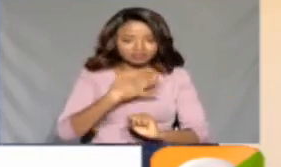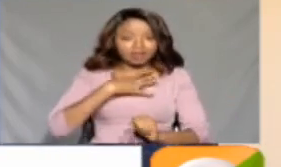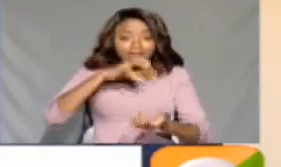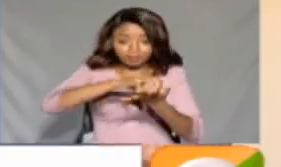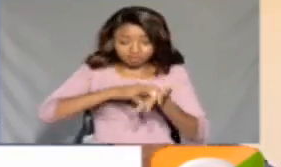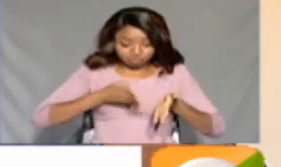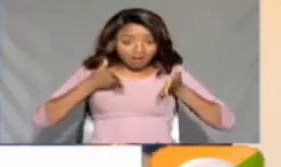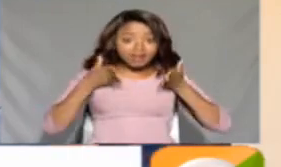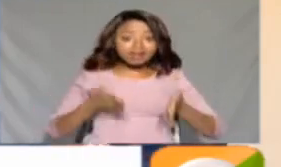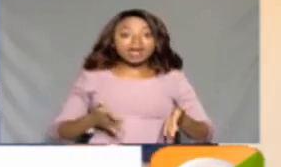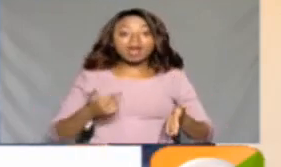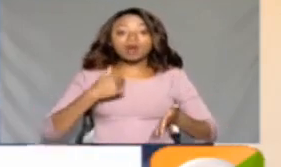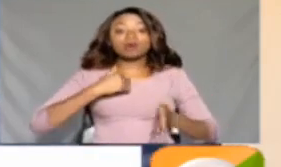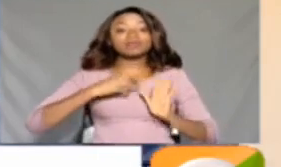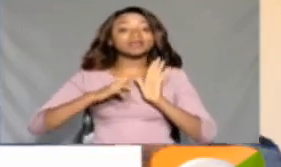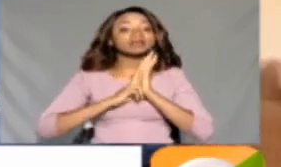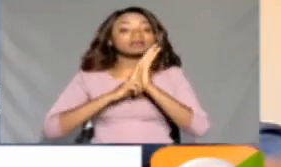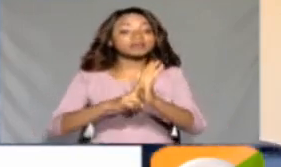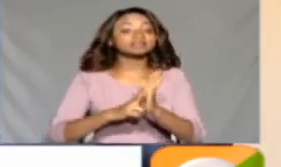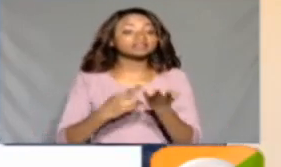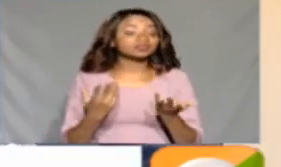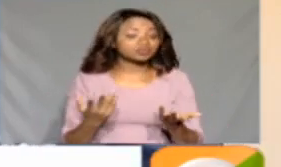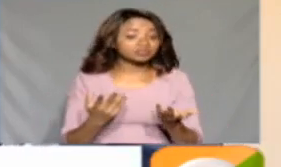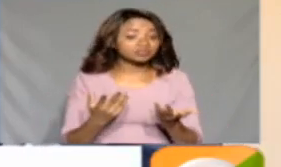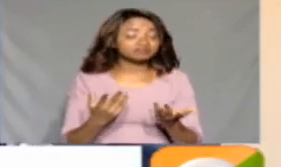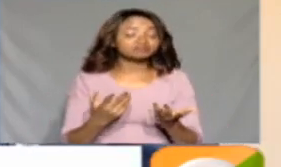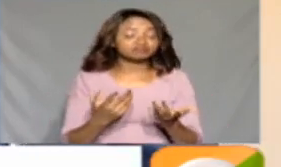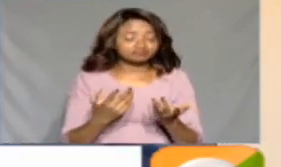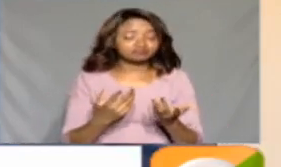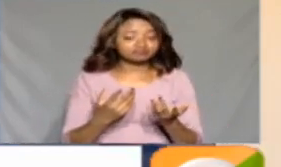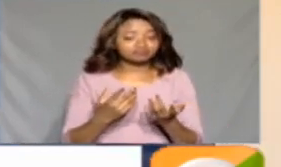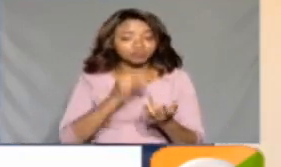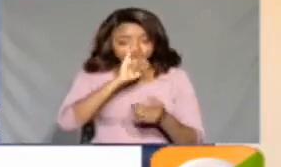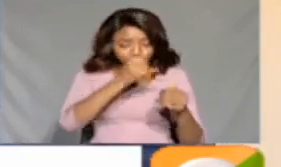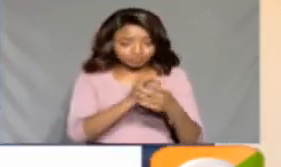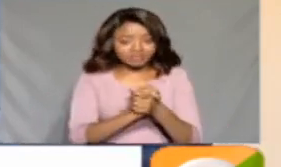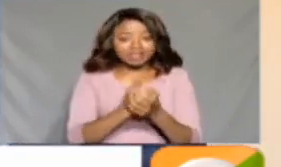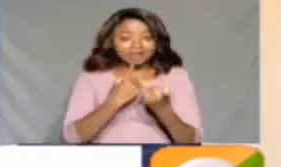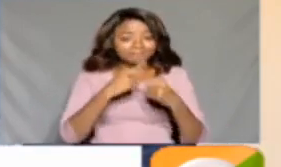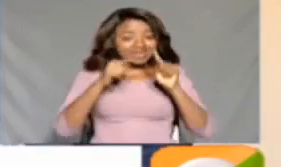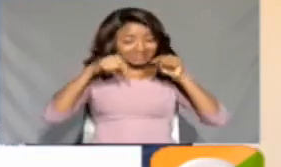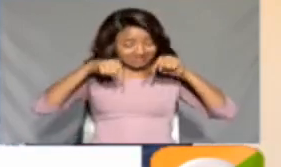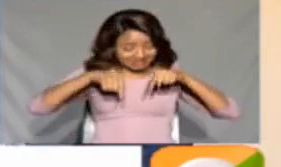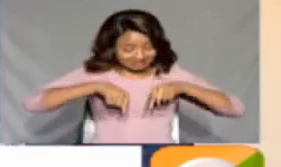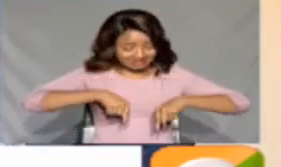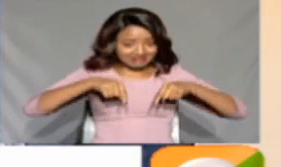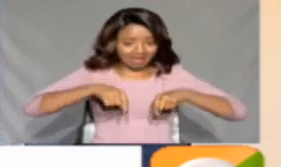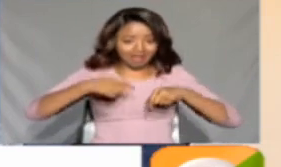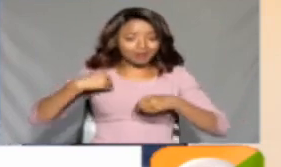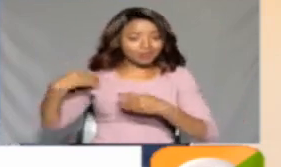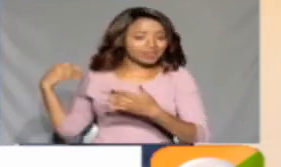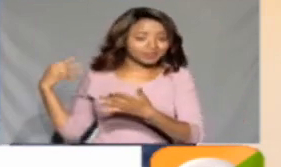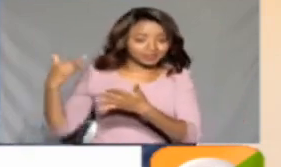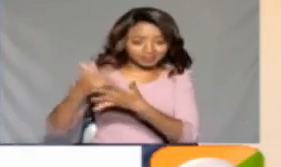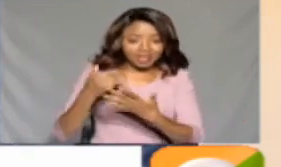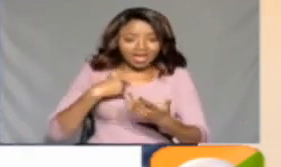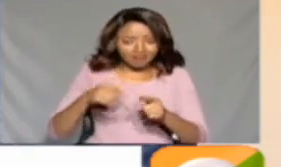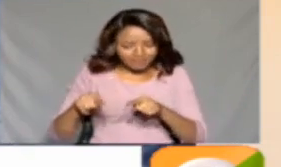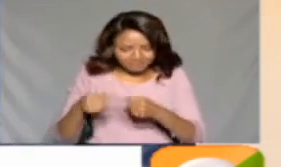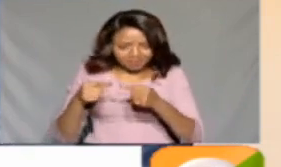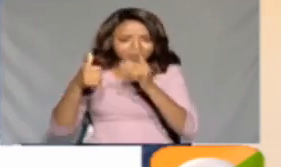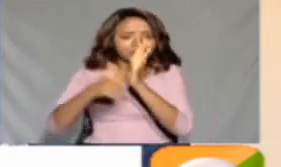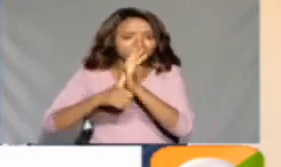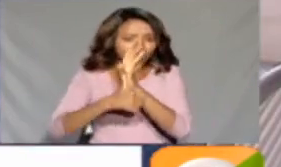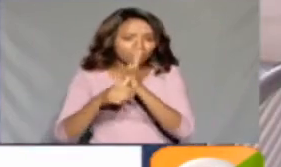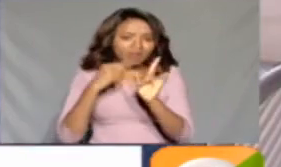in time, as I've told you, we've had several disciplinary issues against those who've talked out of turn.